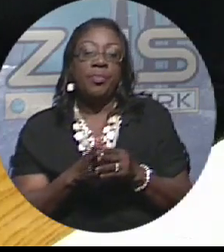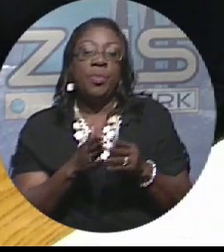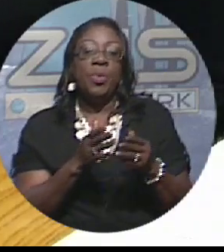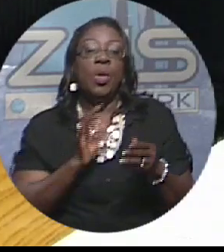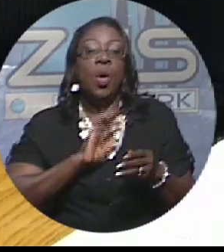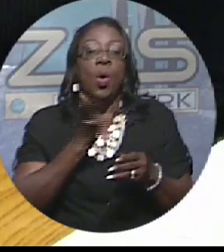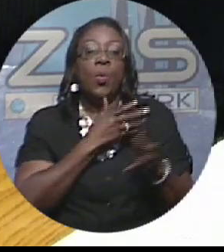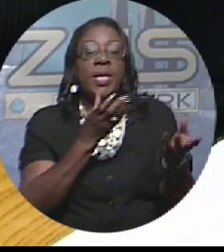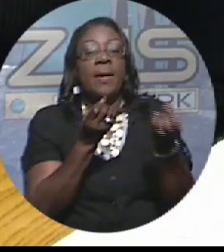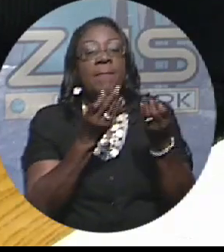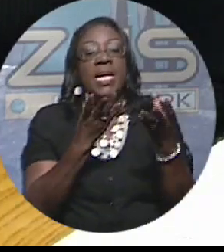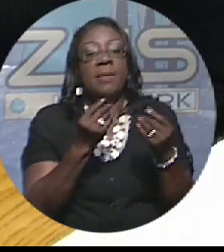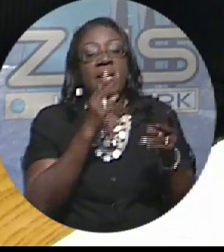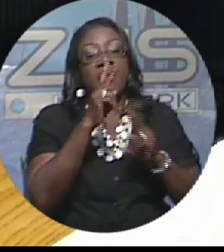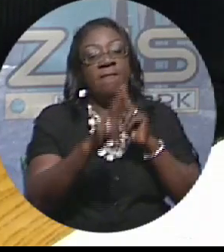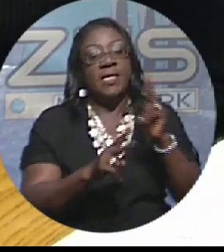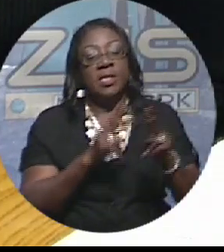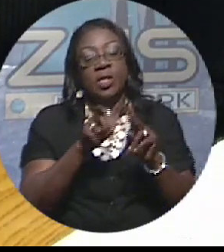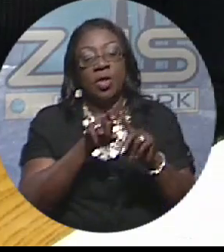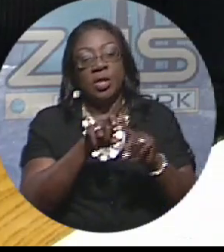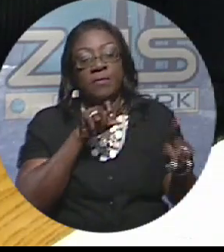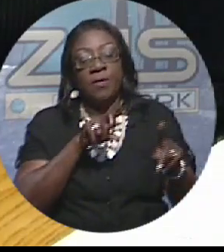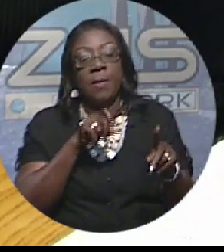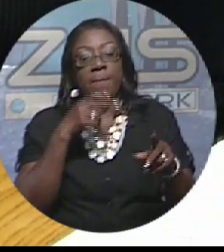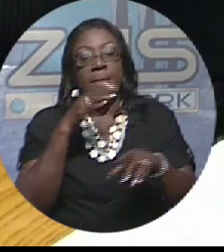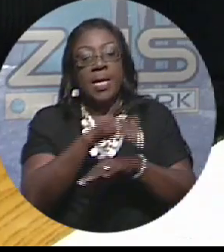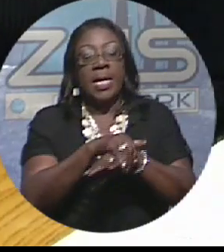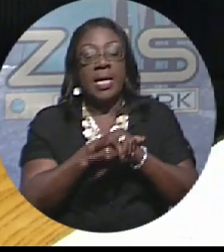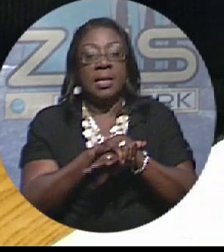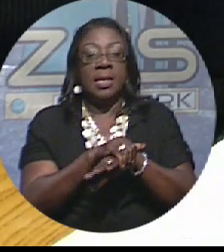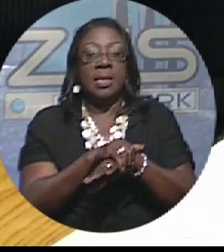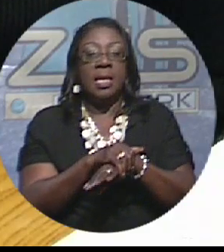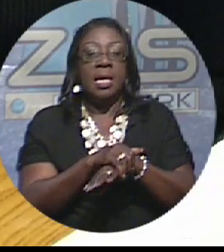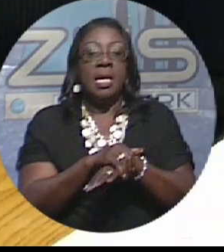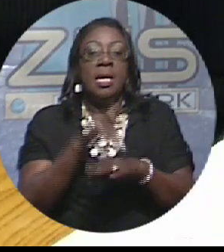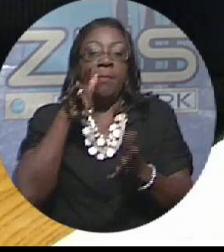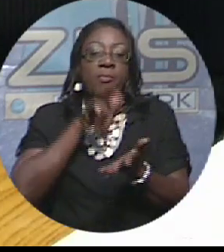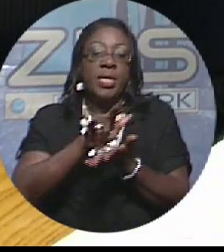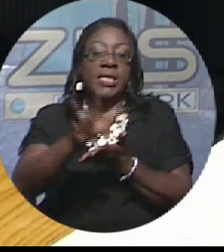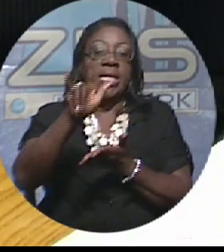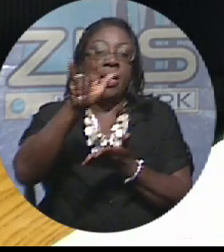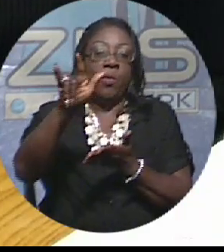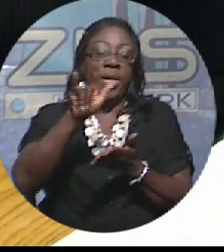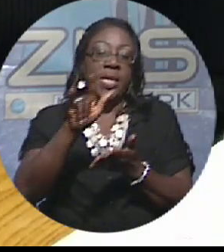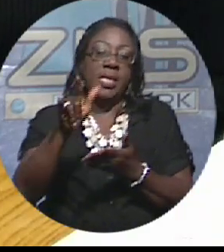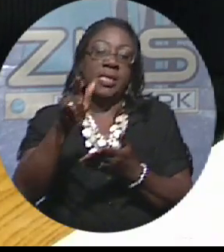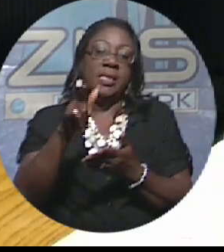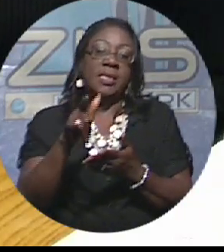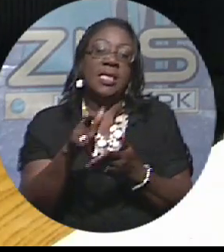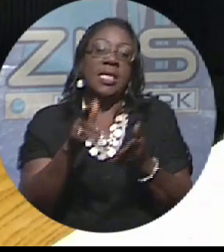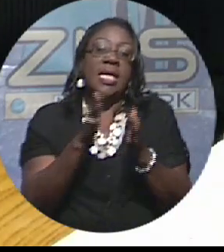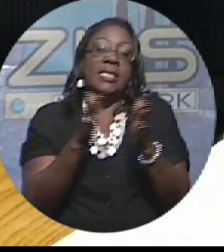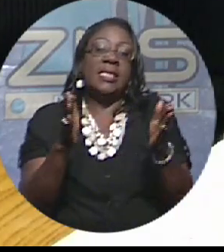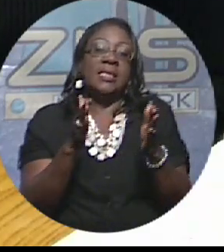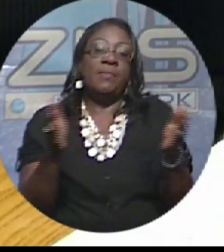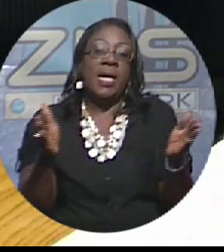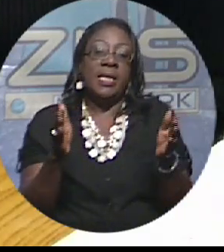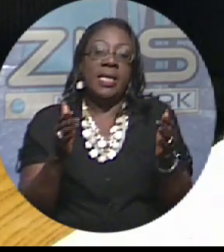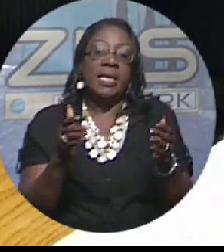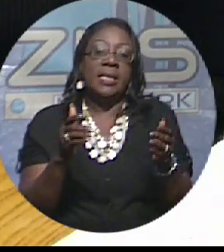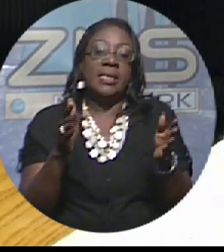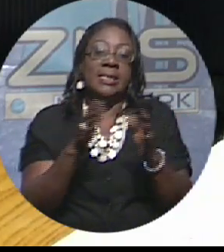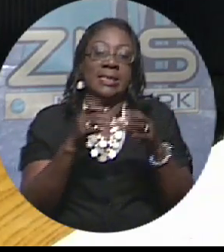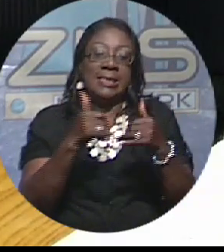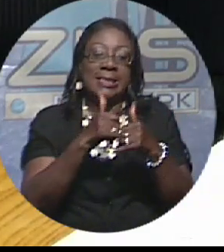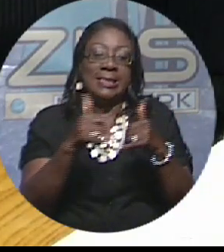Kingdom is British Airways. British Airways, he indicated, is actually expanding the size of the aircraft